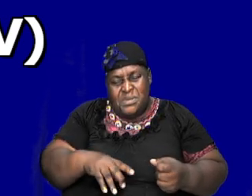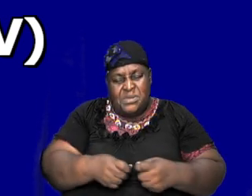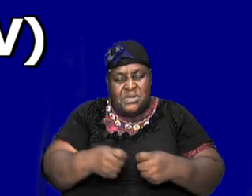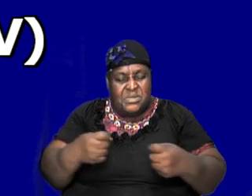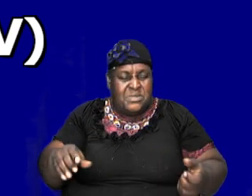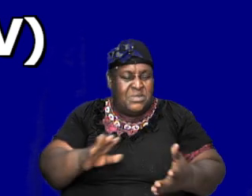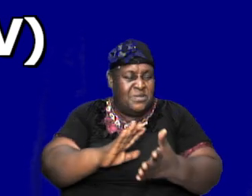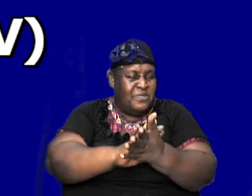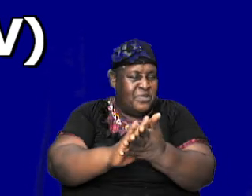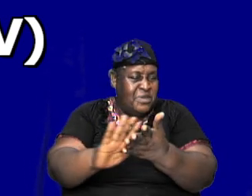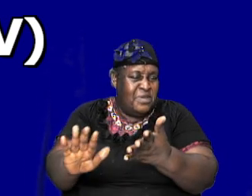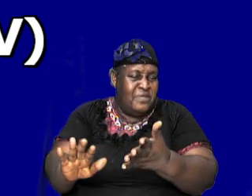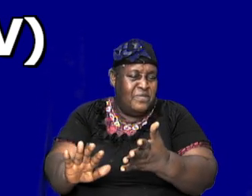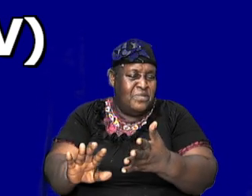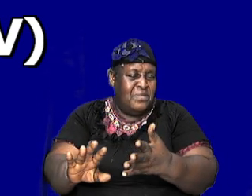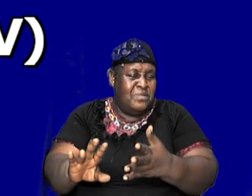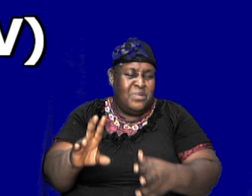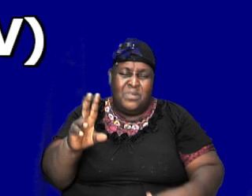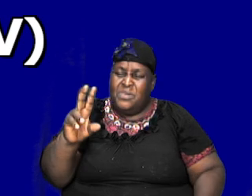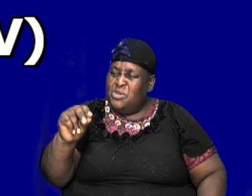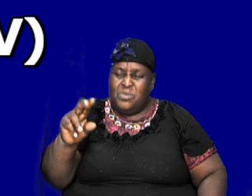be forgiven, right?